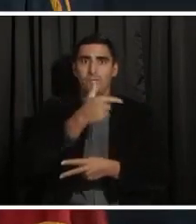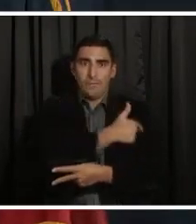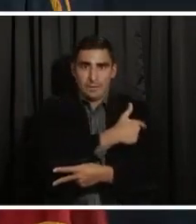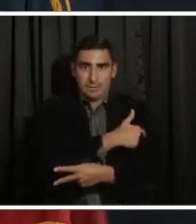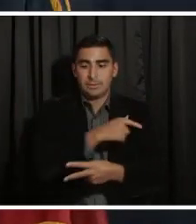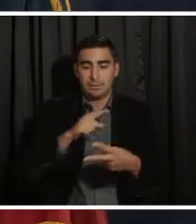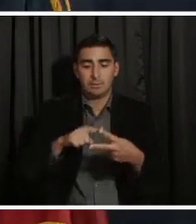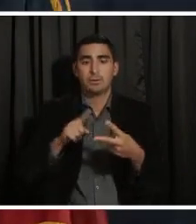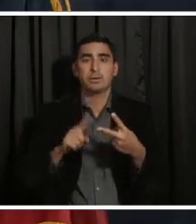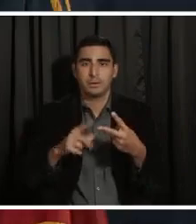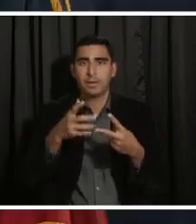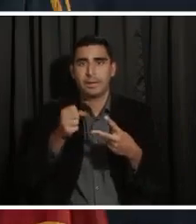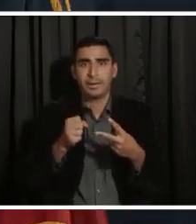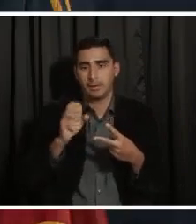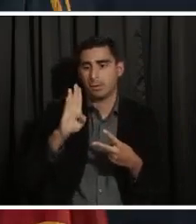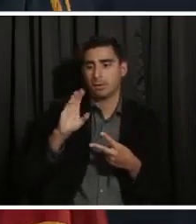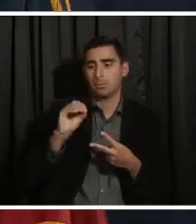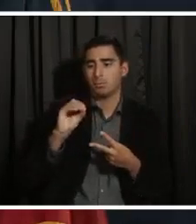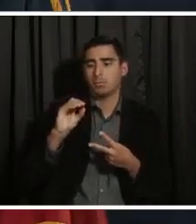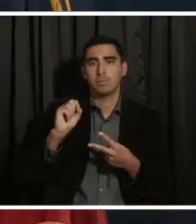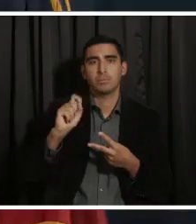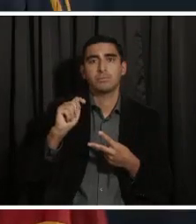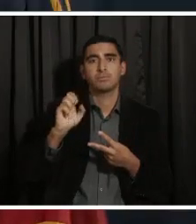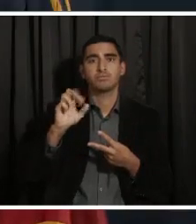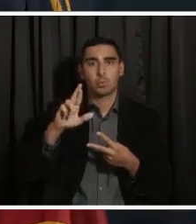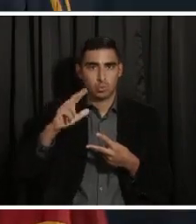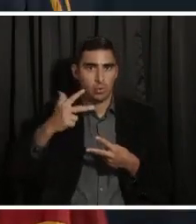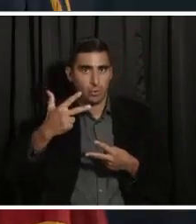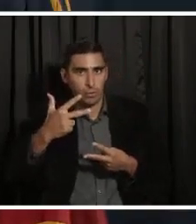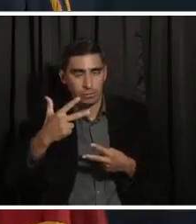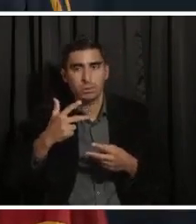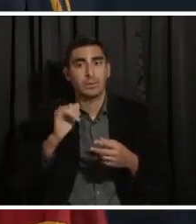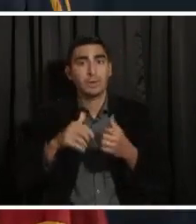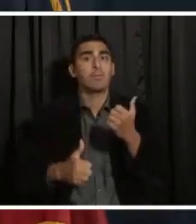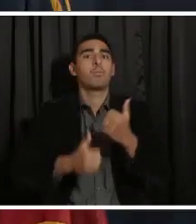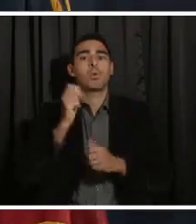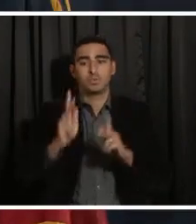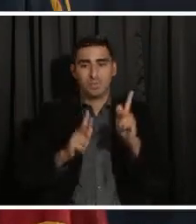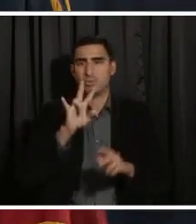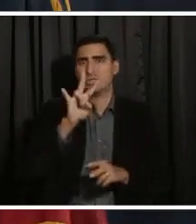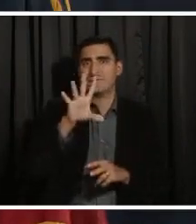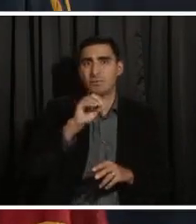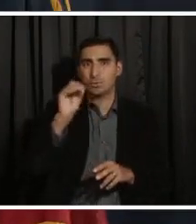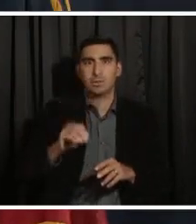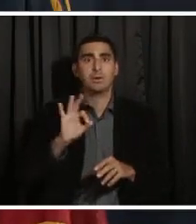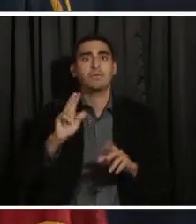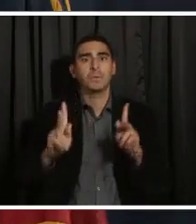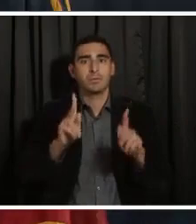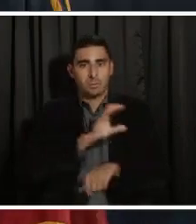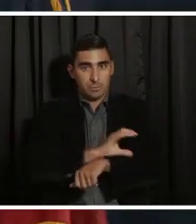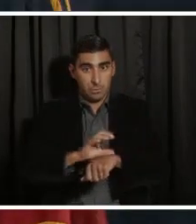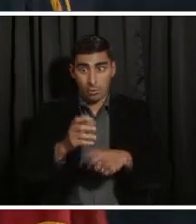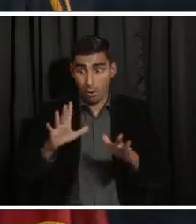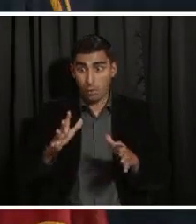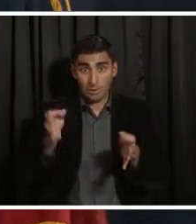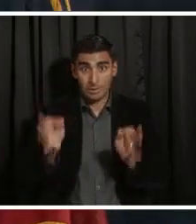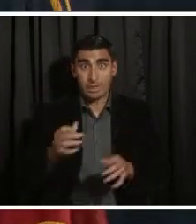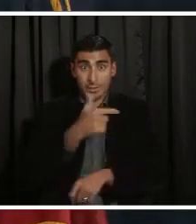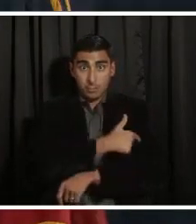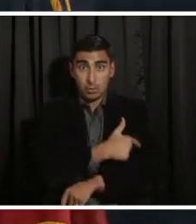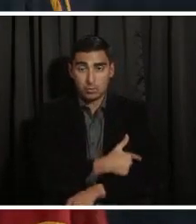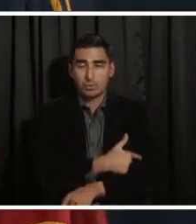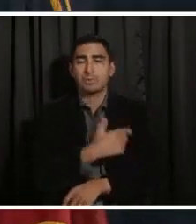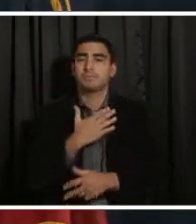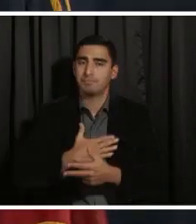your booster. Those are the 2 asks that I have of the vast majority of Coloradans, 75% that are doing the right thing. Of